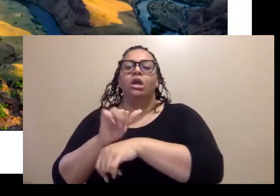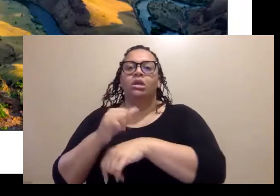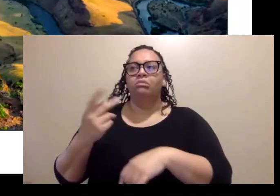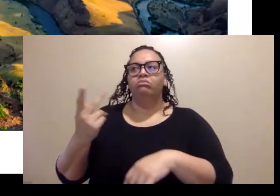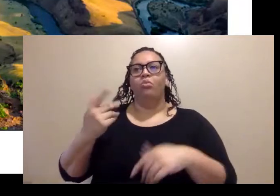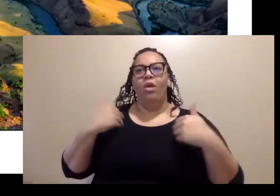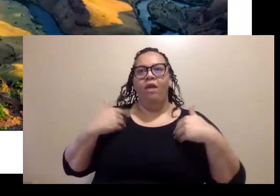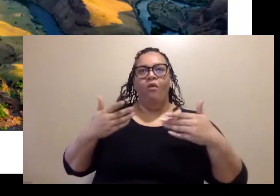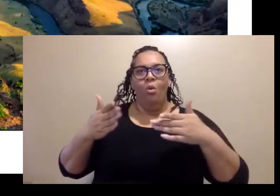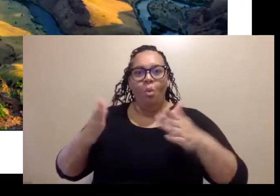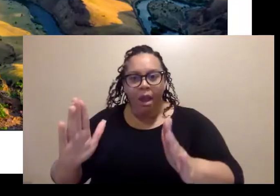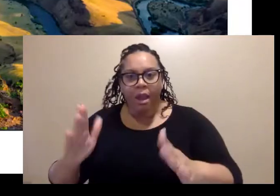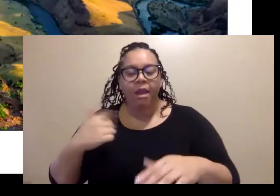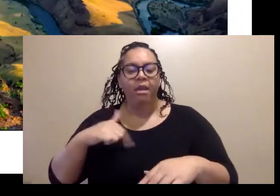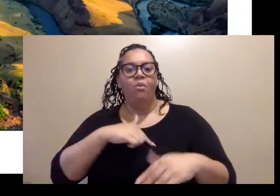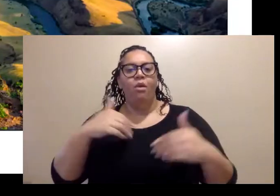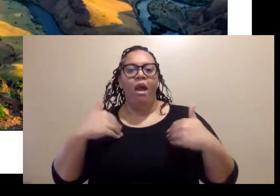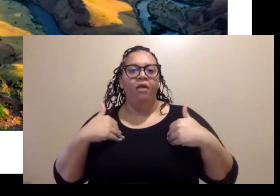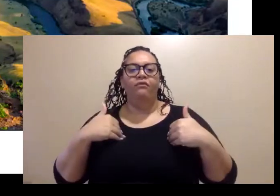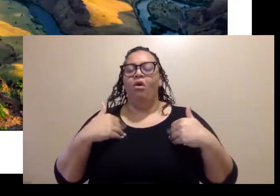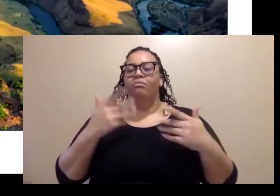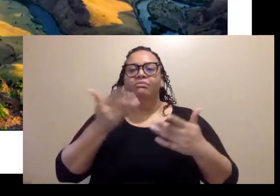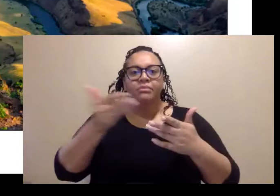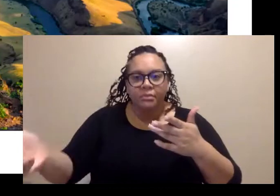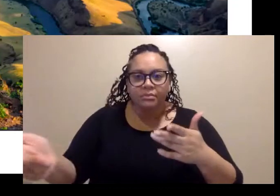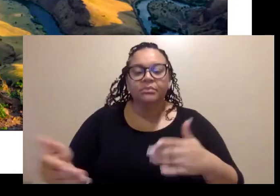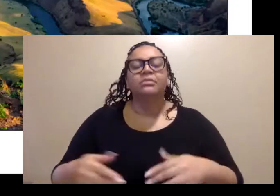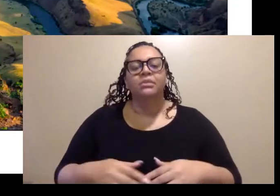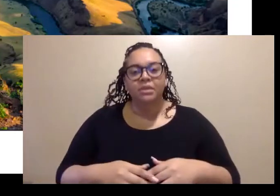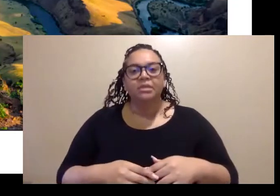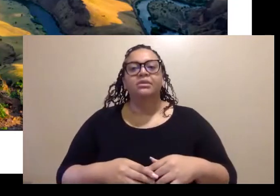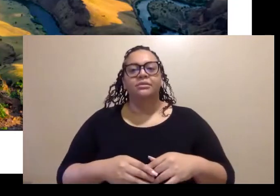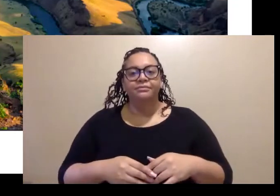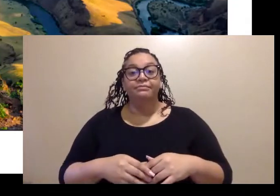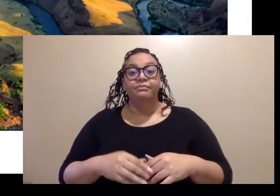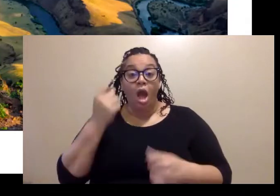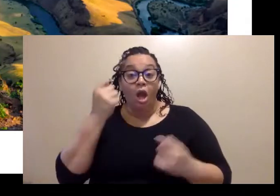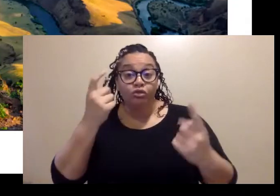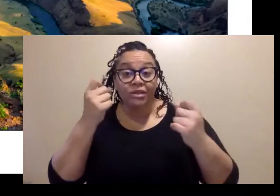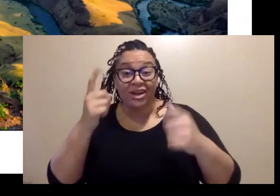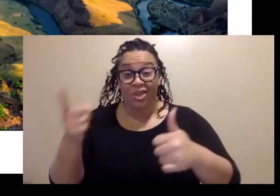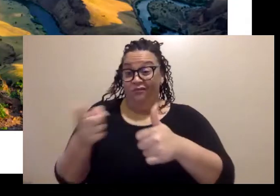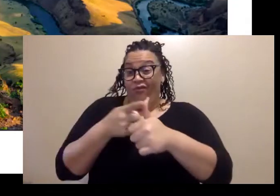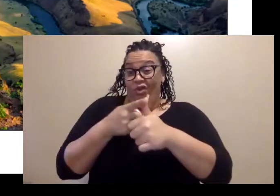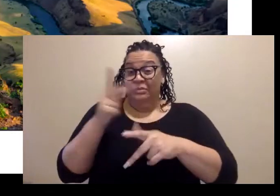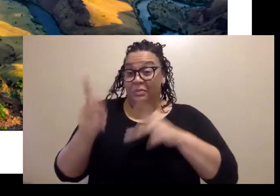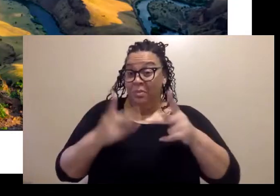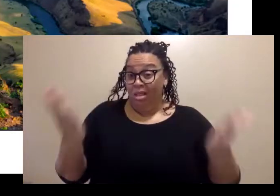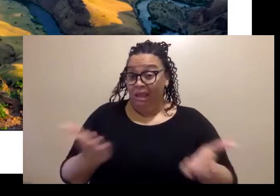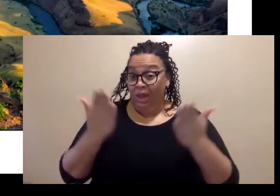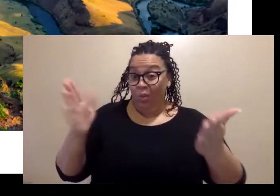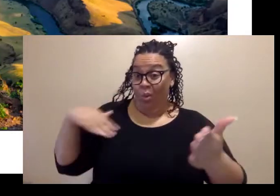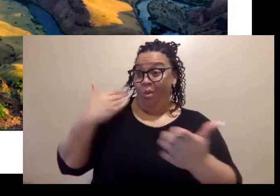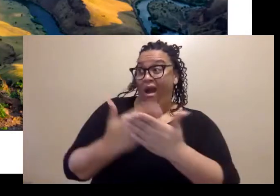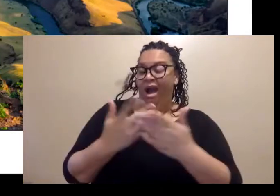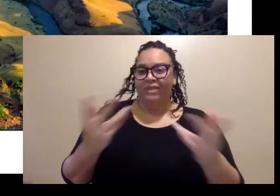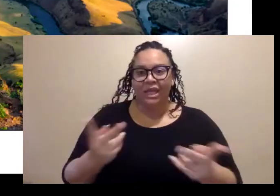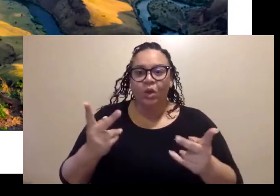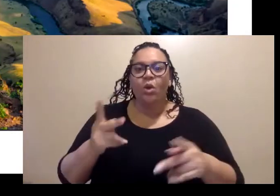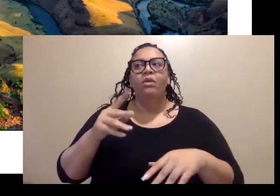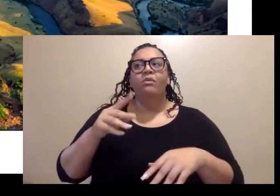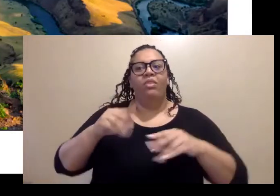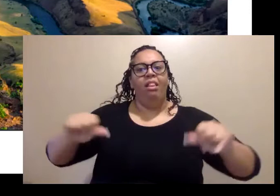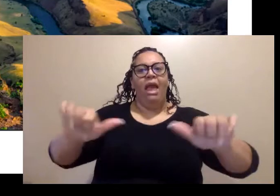our beings on, understanding the first peoples that were here, the land that it originally belonged to, and it